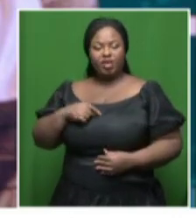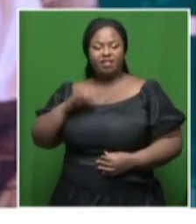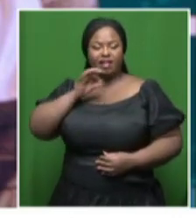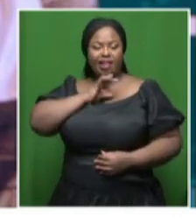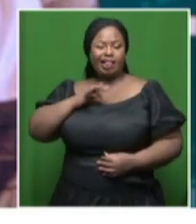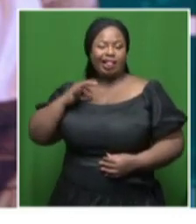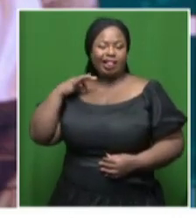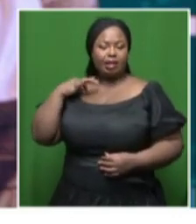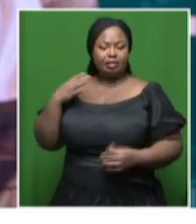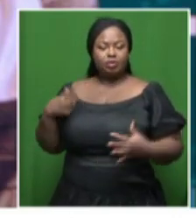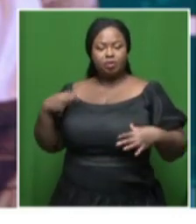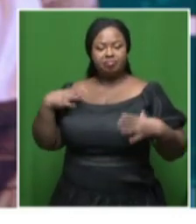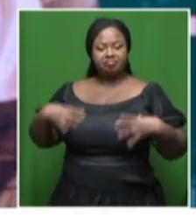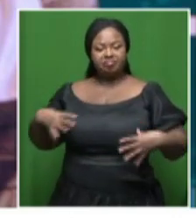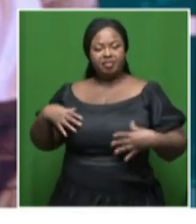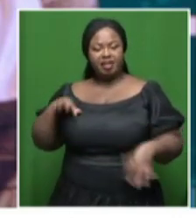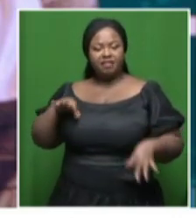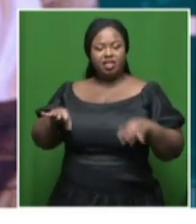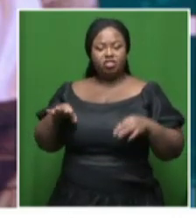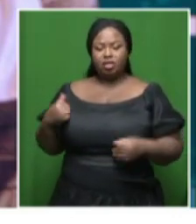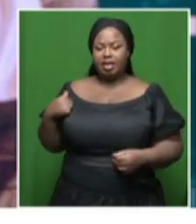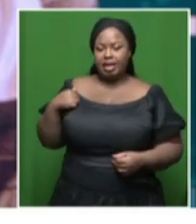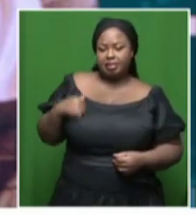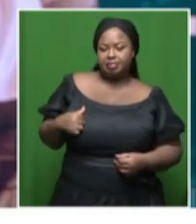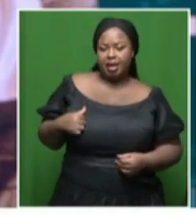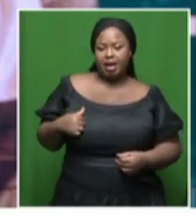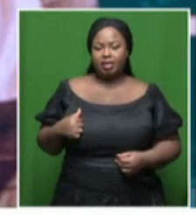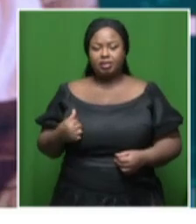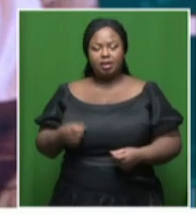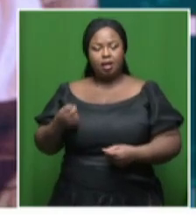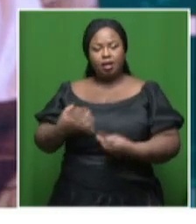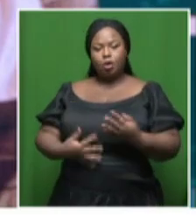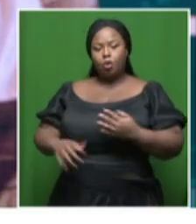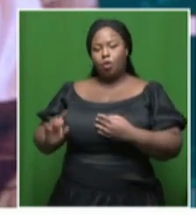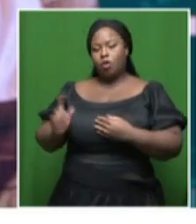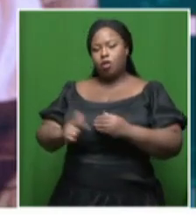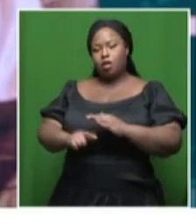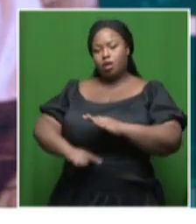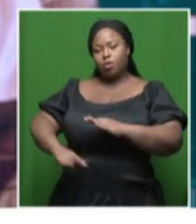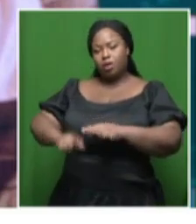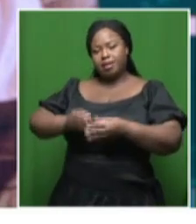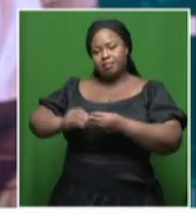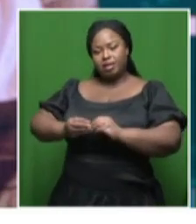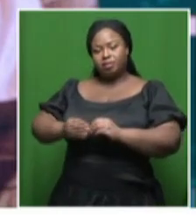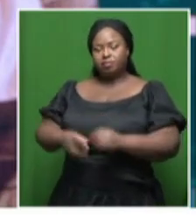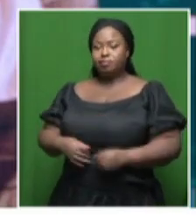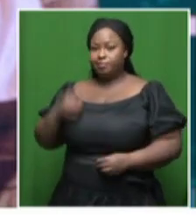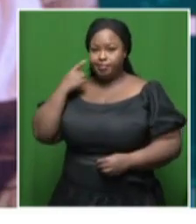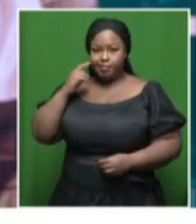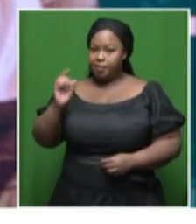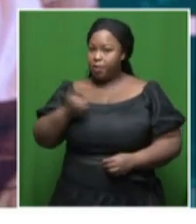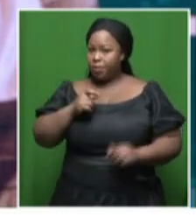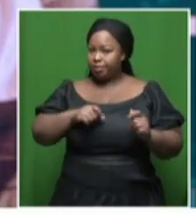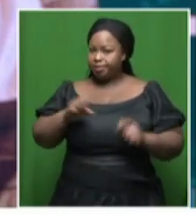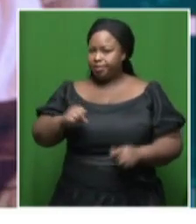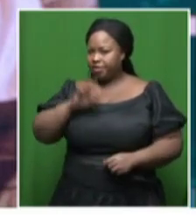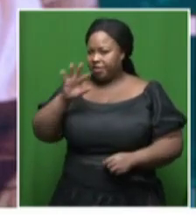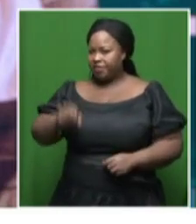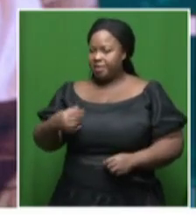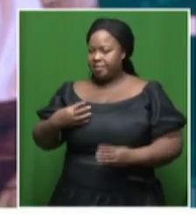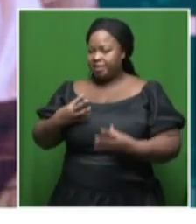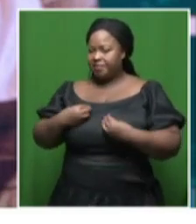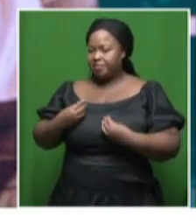accessories, fashion items, handbags, yeah, all locally made. And it's something that I think every South African should have in their cupboards.